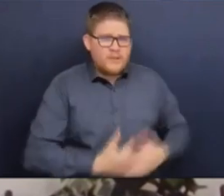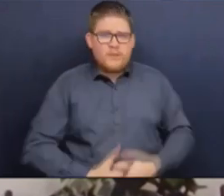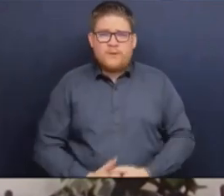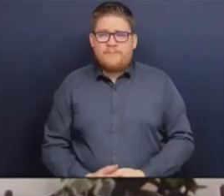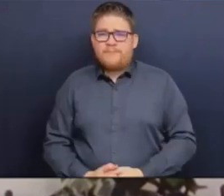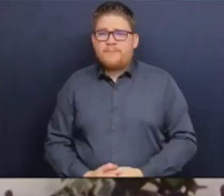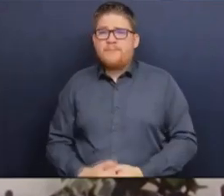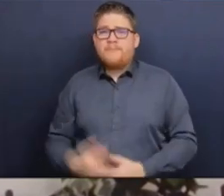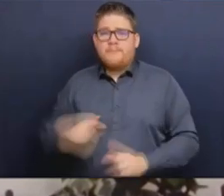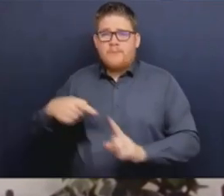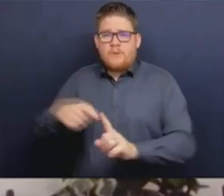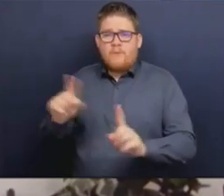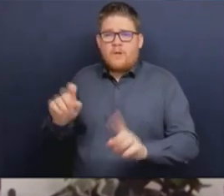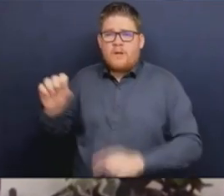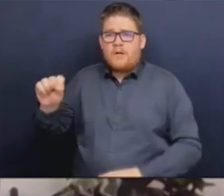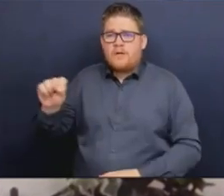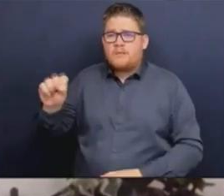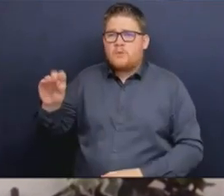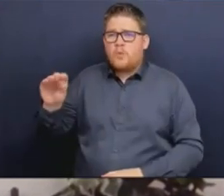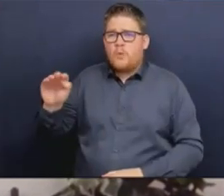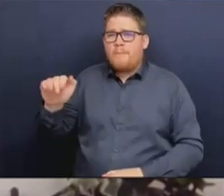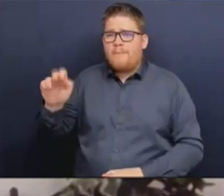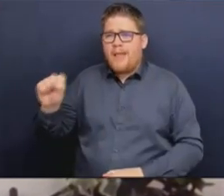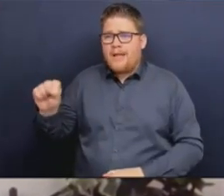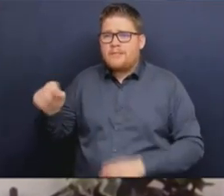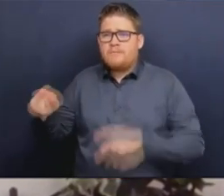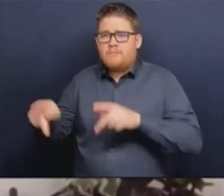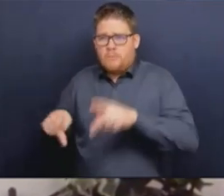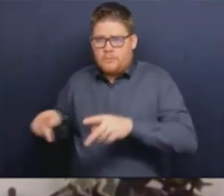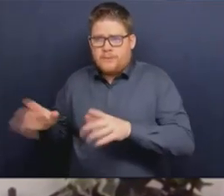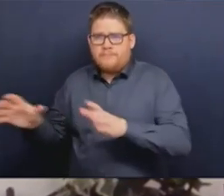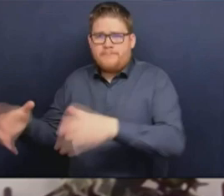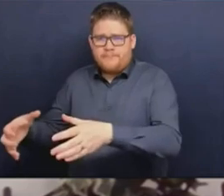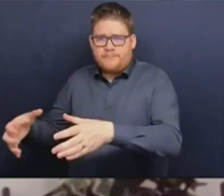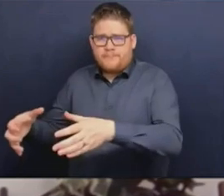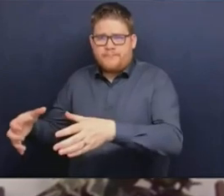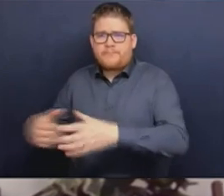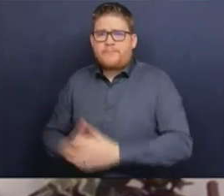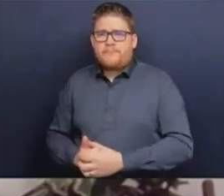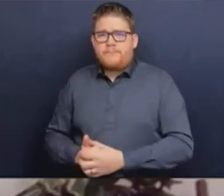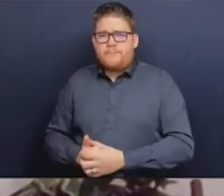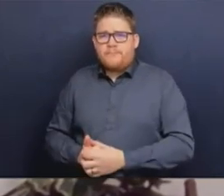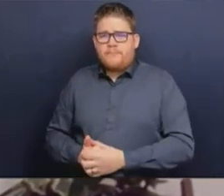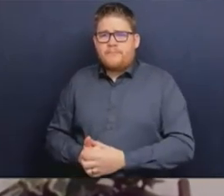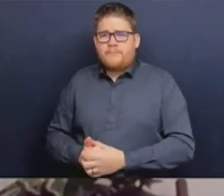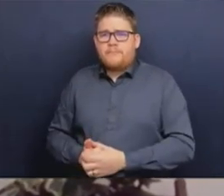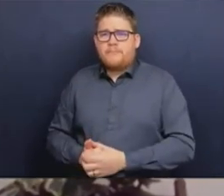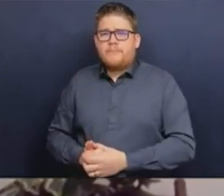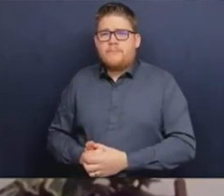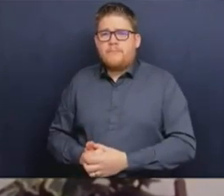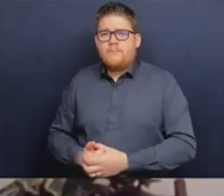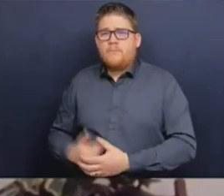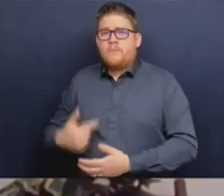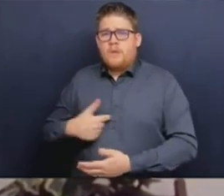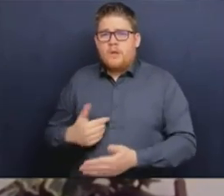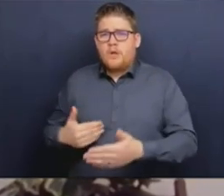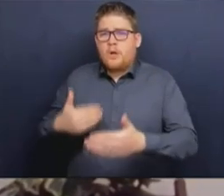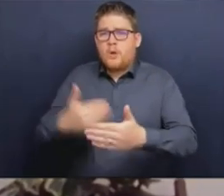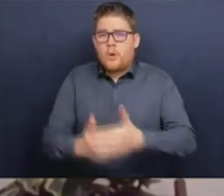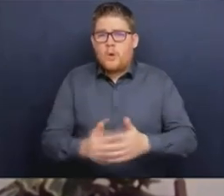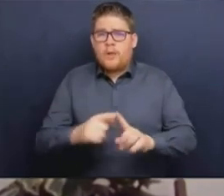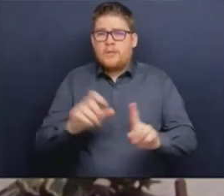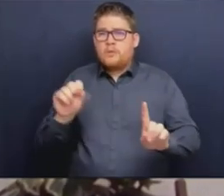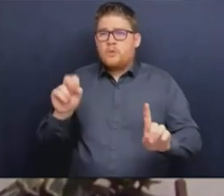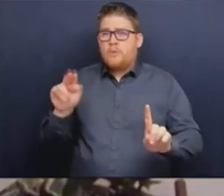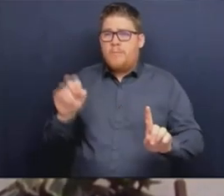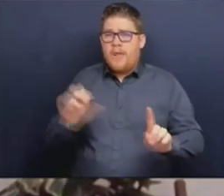and also, as I live very near to Sumas First Nation, where the Samat are, and the Matsqui